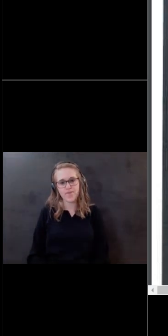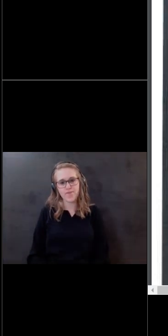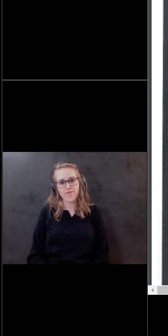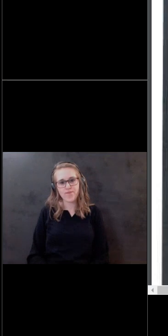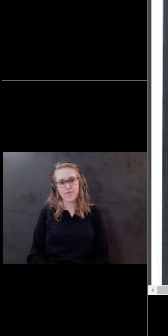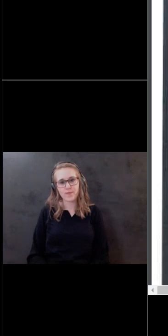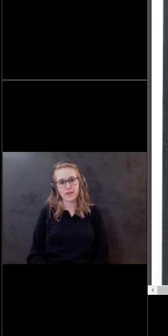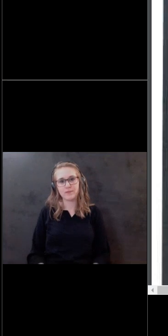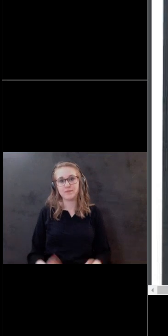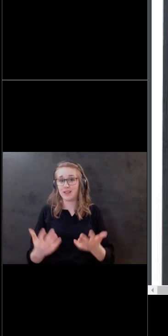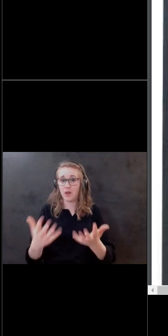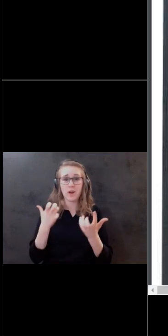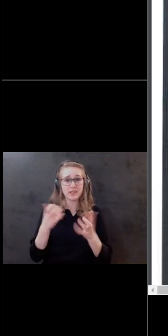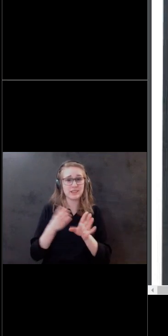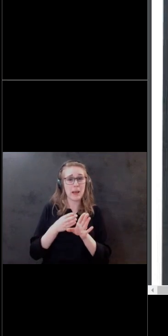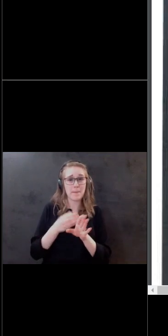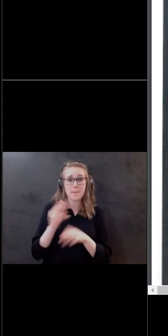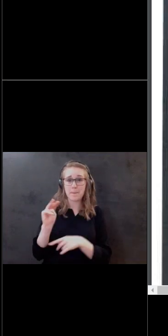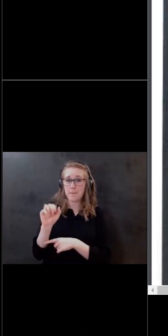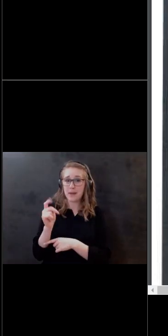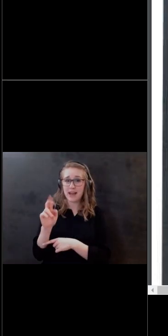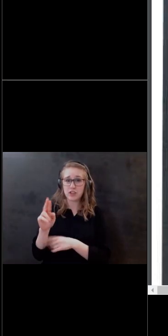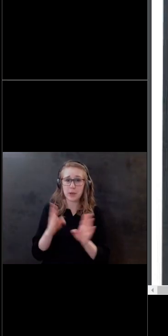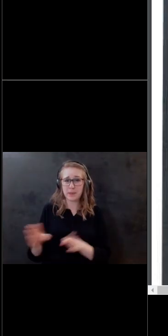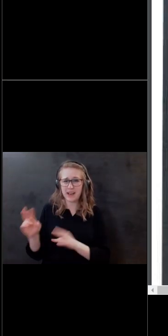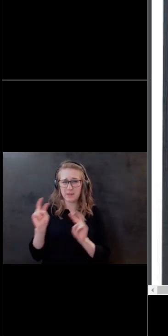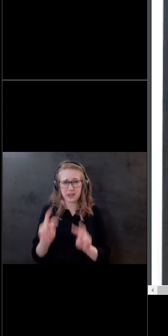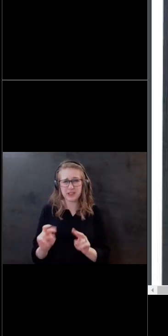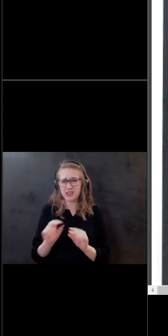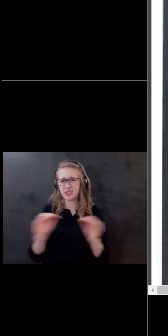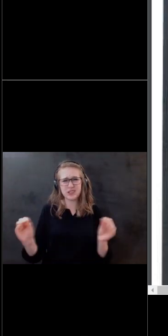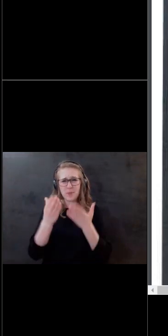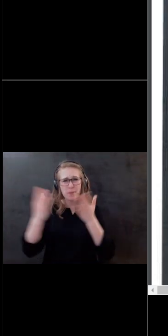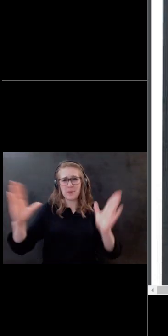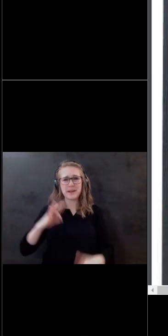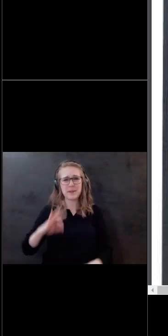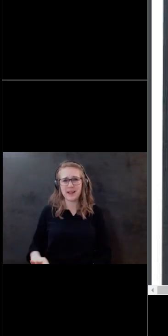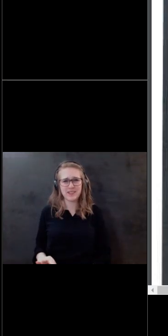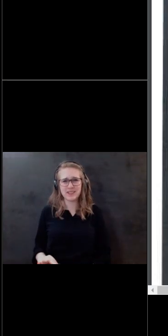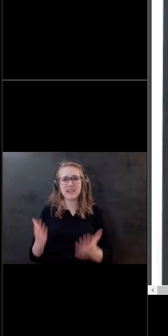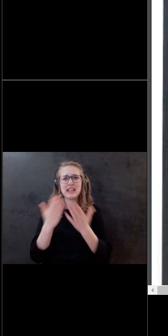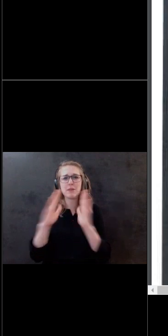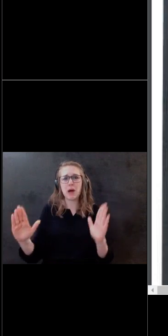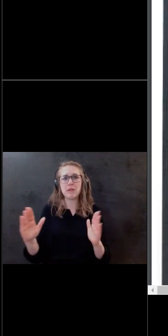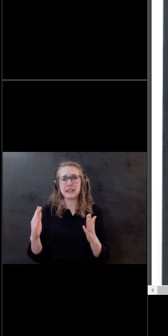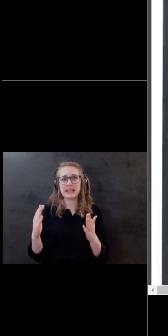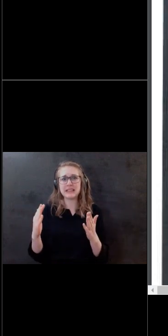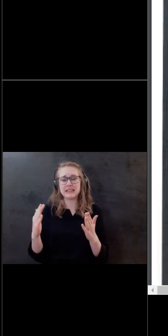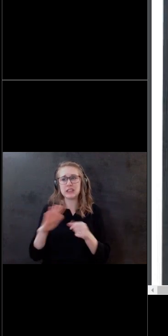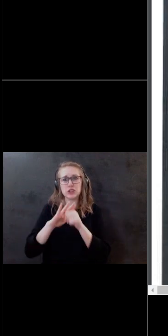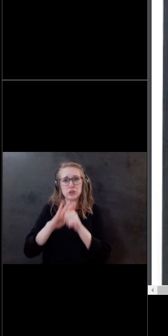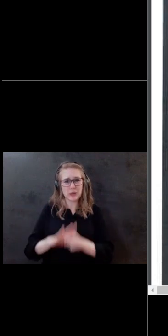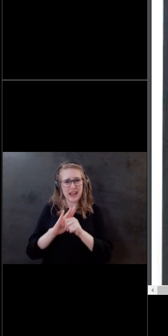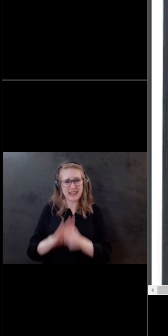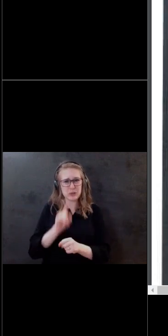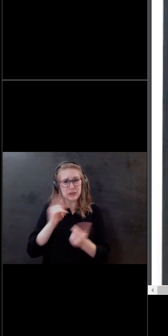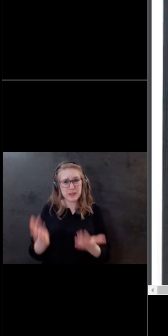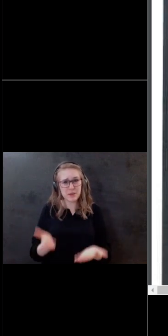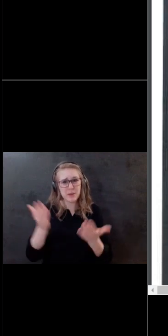into the master plan, but looking at it, there's no public benefit. It's a public distress is what it's proposing. And